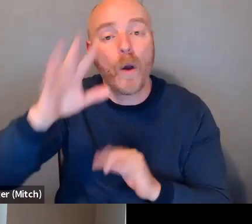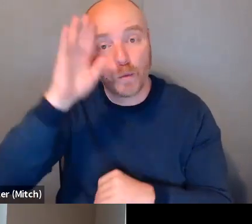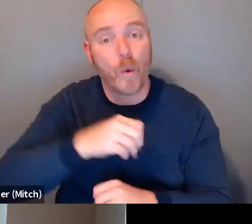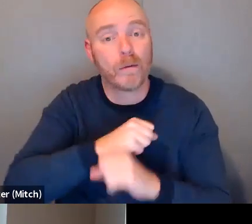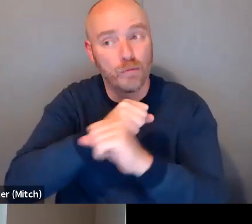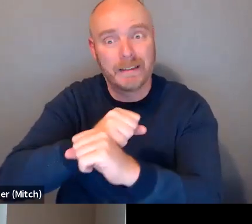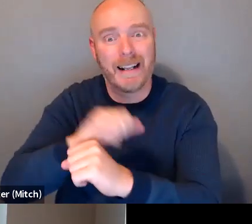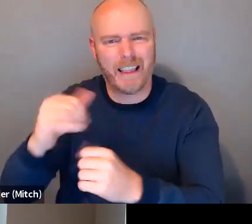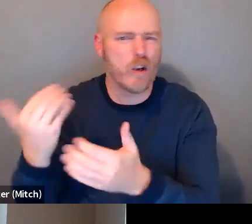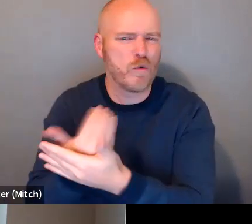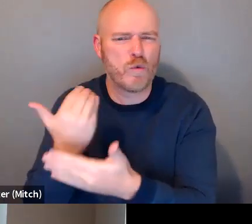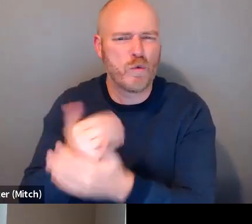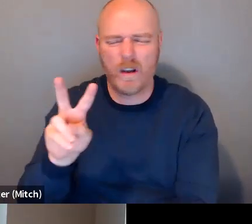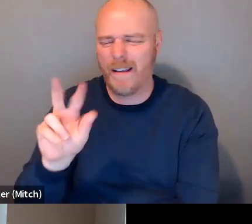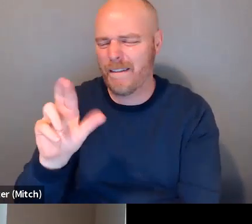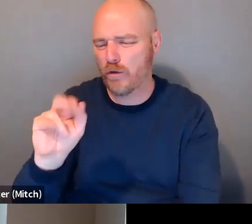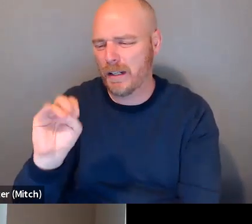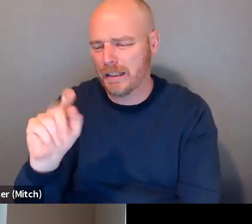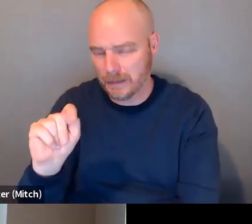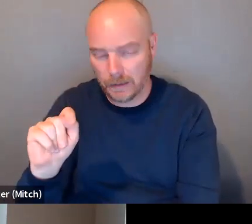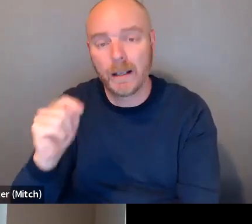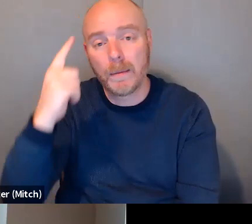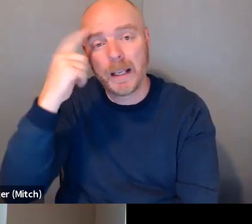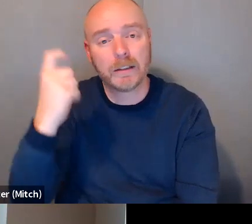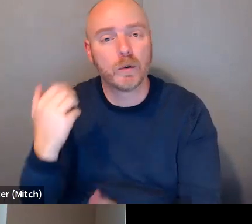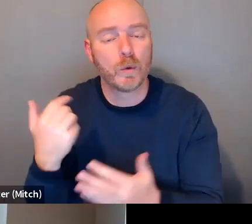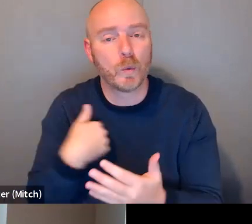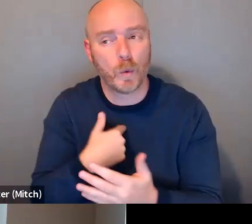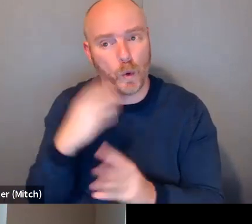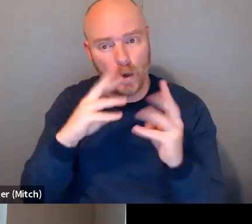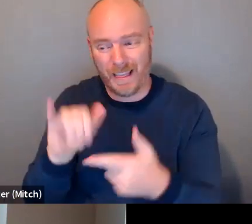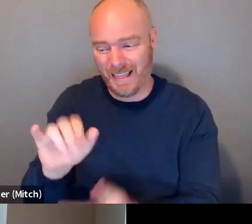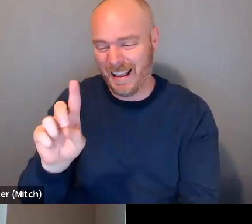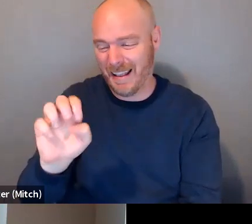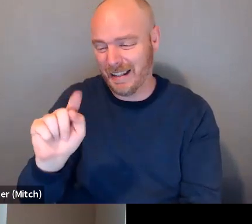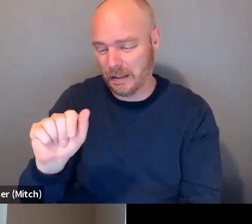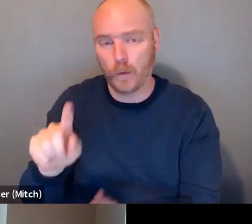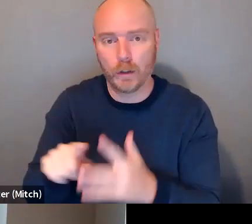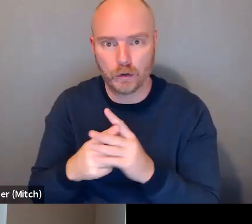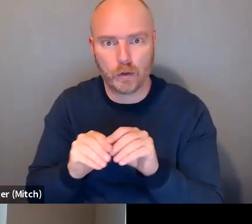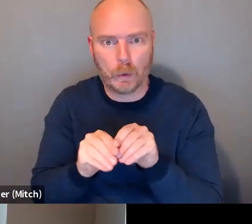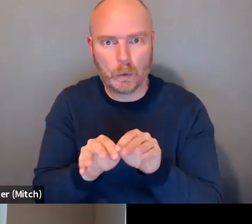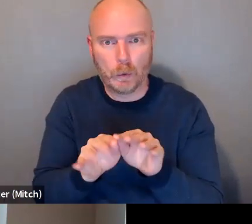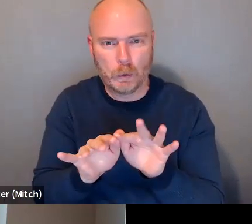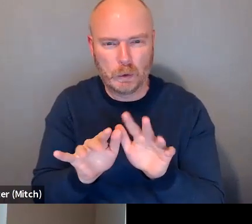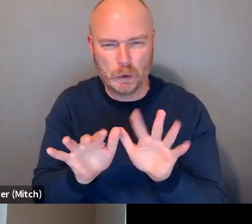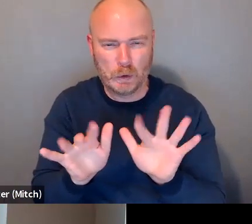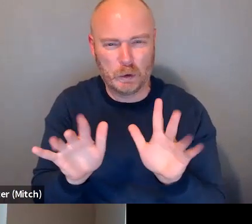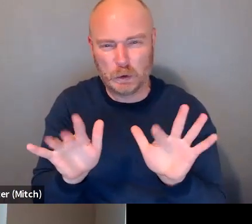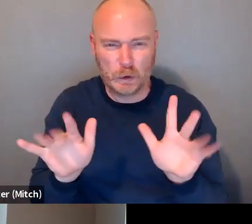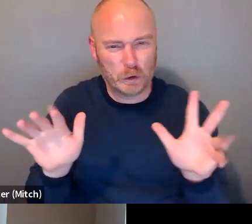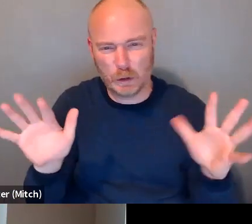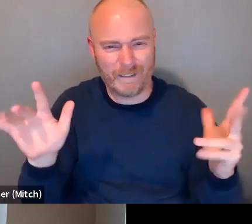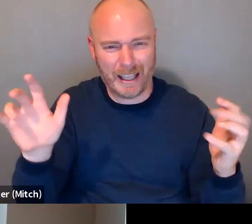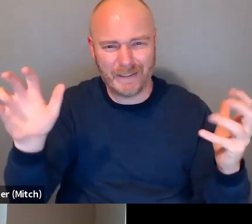protective against this Delta variant because we're worried that the Delta variant is going to start to move at a higher pace